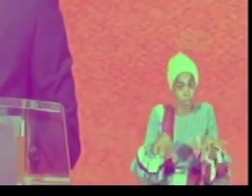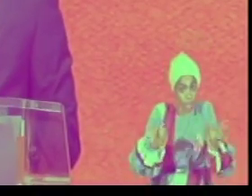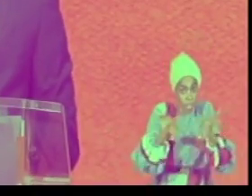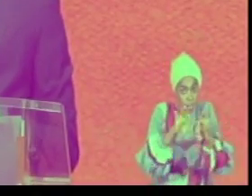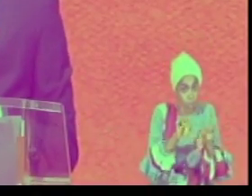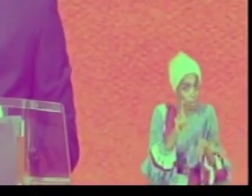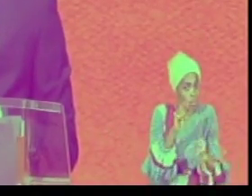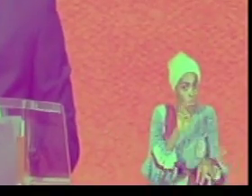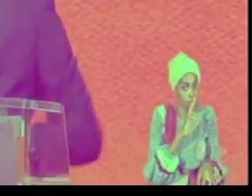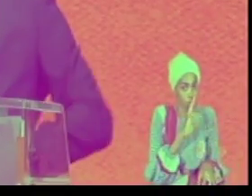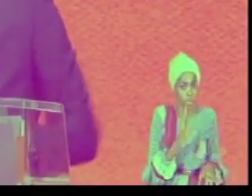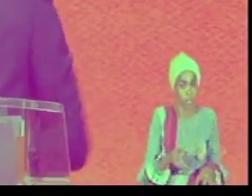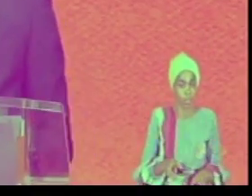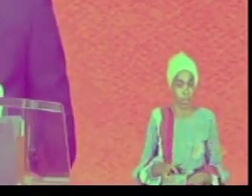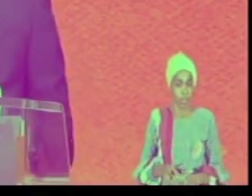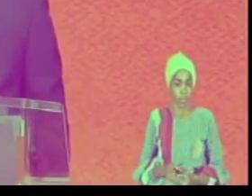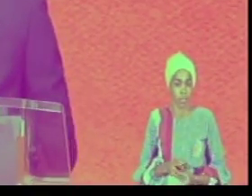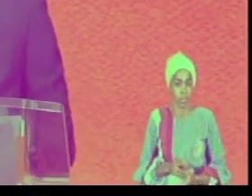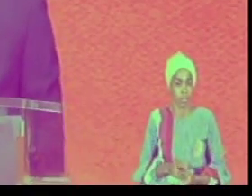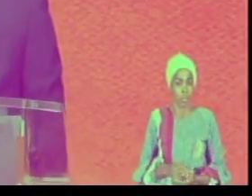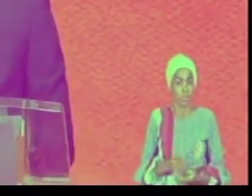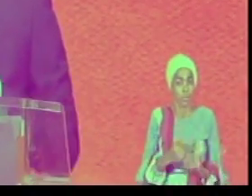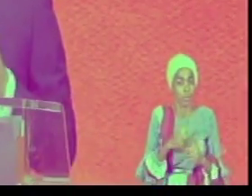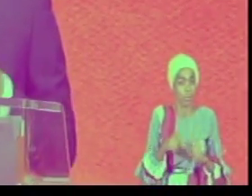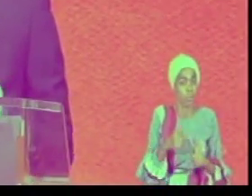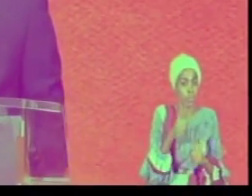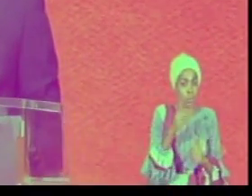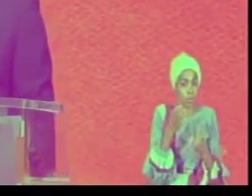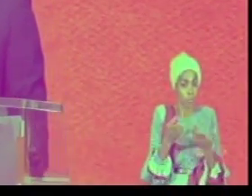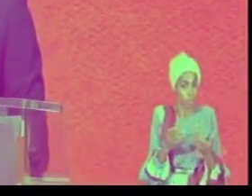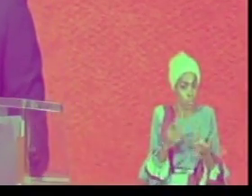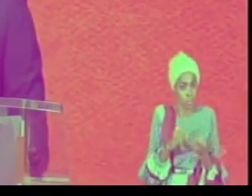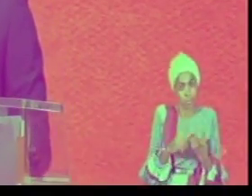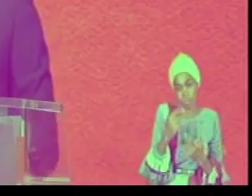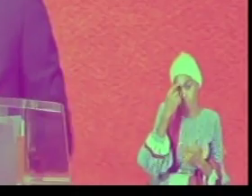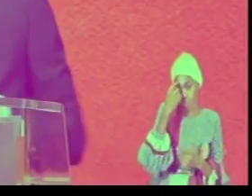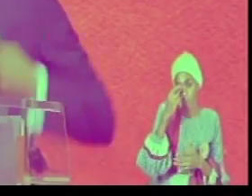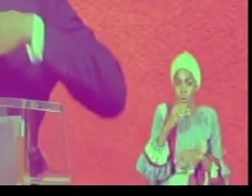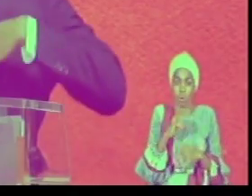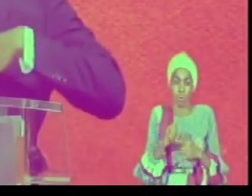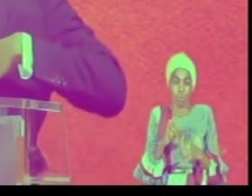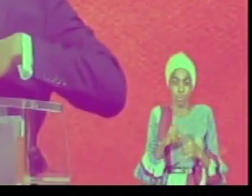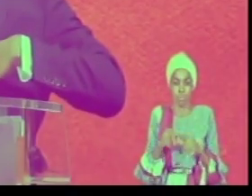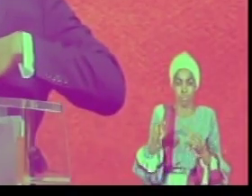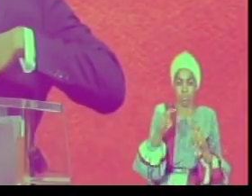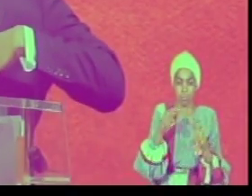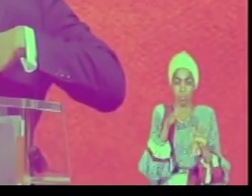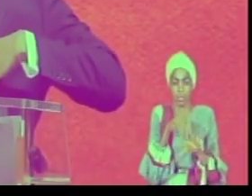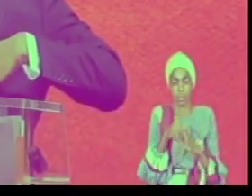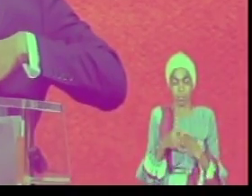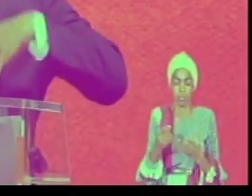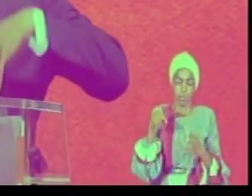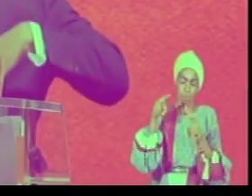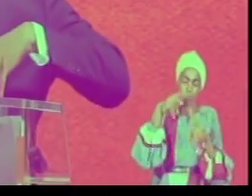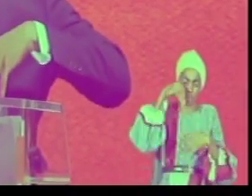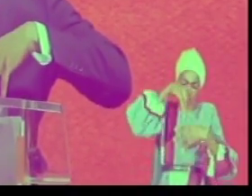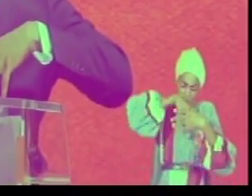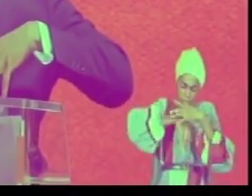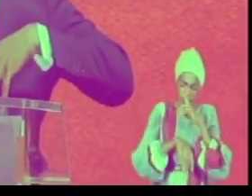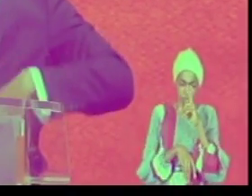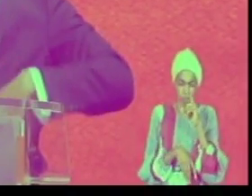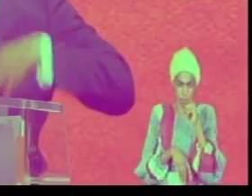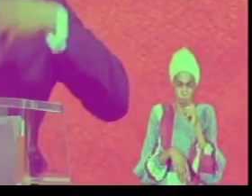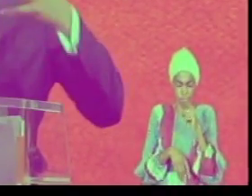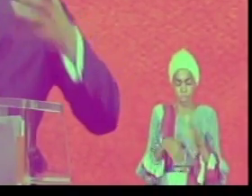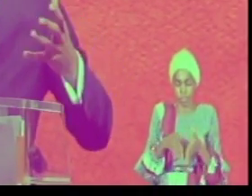but with unique fingerprints. So what you want to think or want to look at is, look inwards. What do I have that